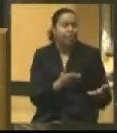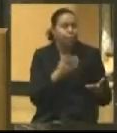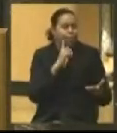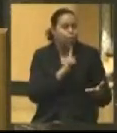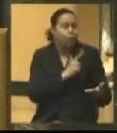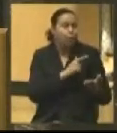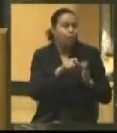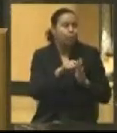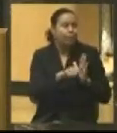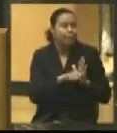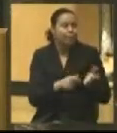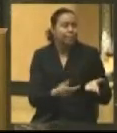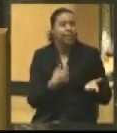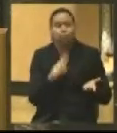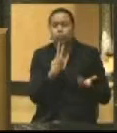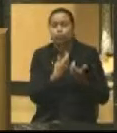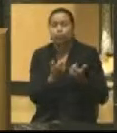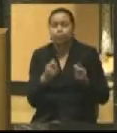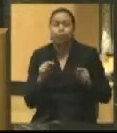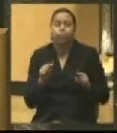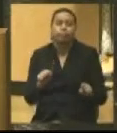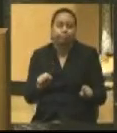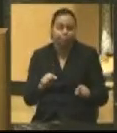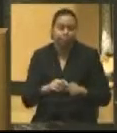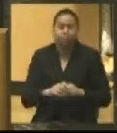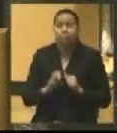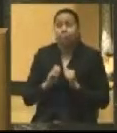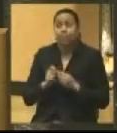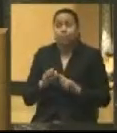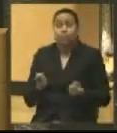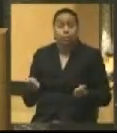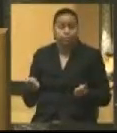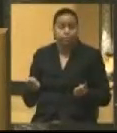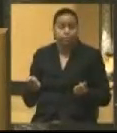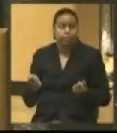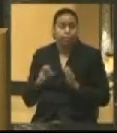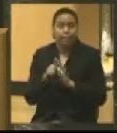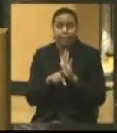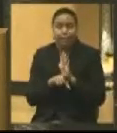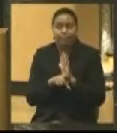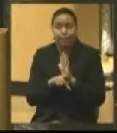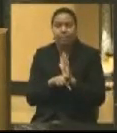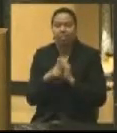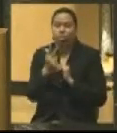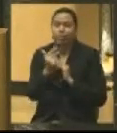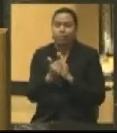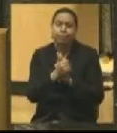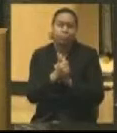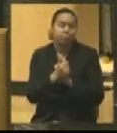loyal slave state. So they're two separate policies. And the thing that solves it, both policies, the limits of both policies, is the 13th